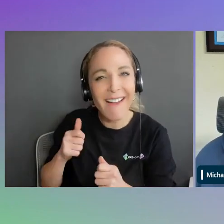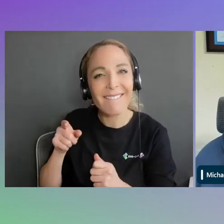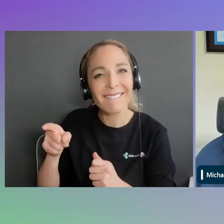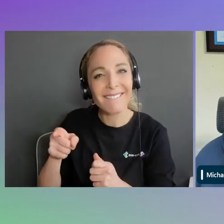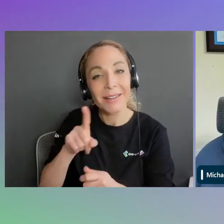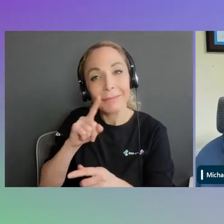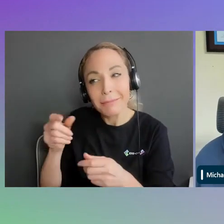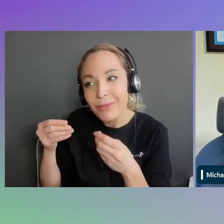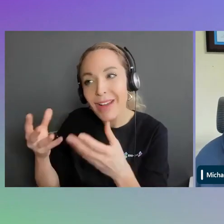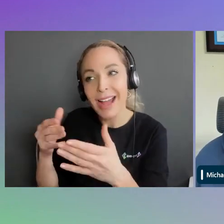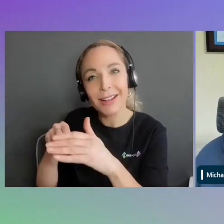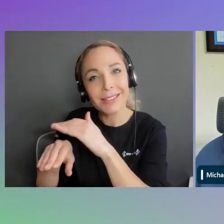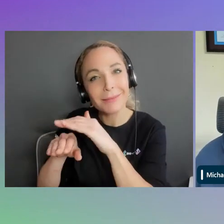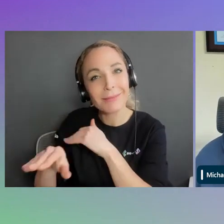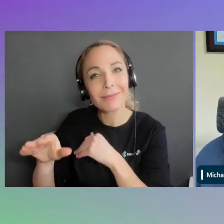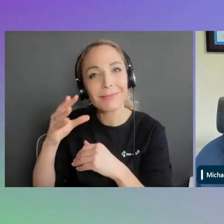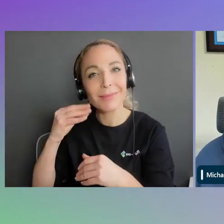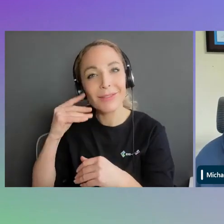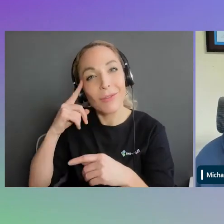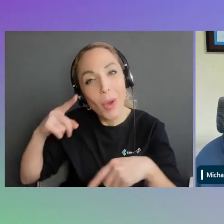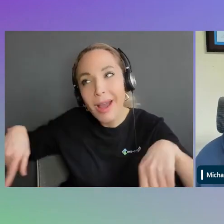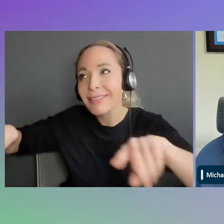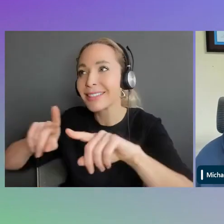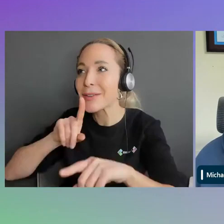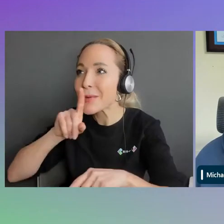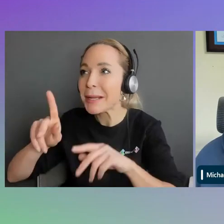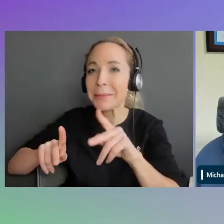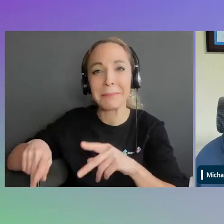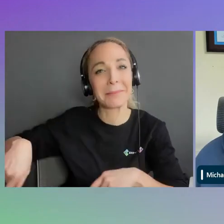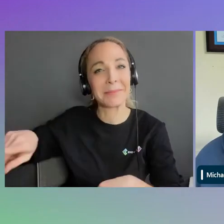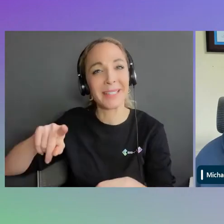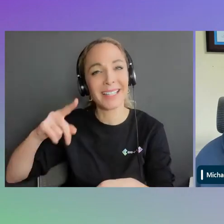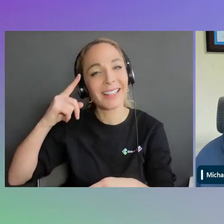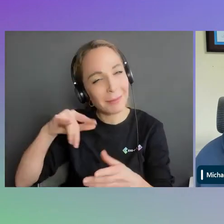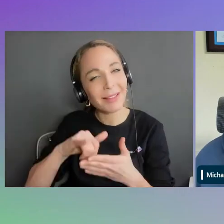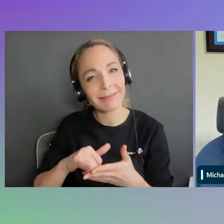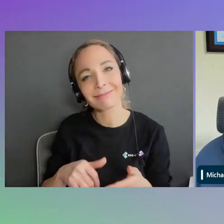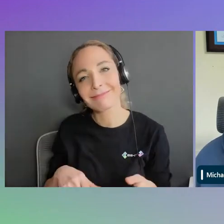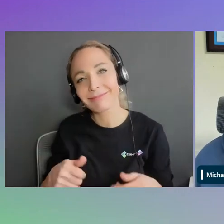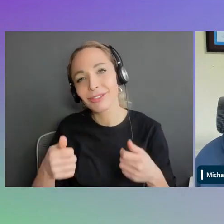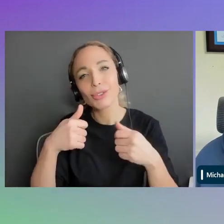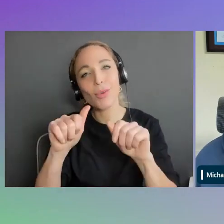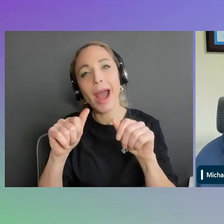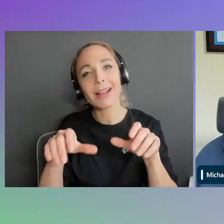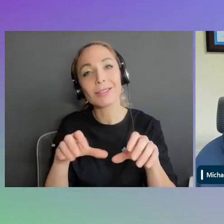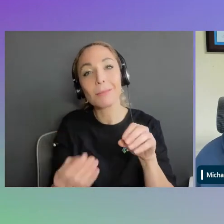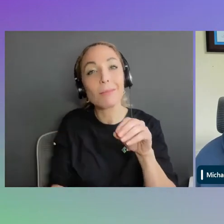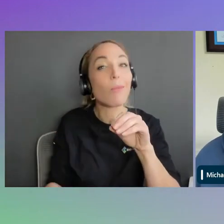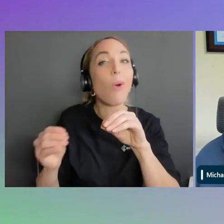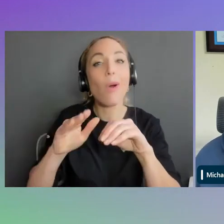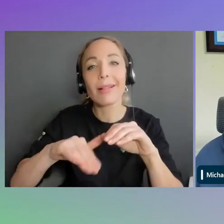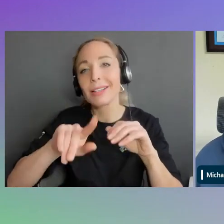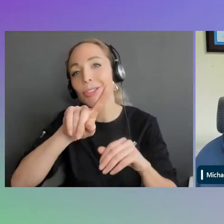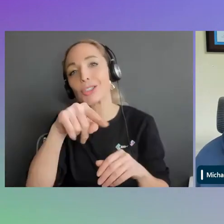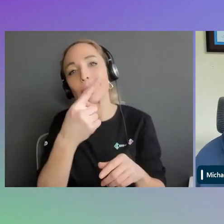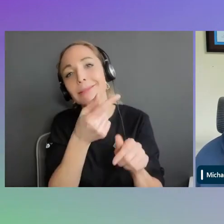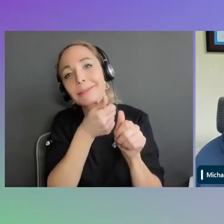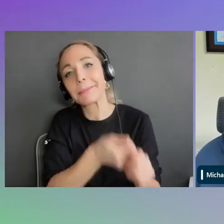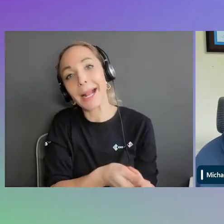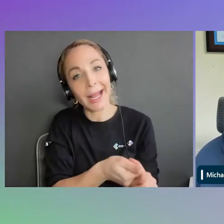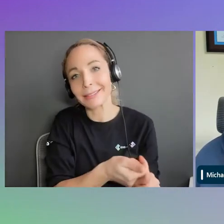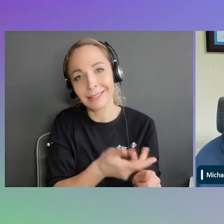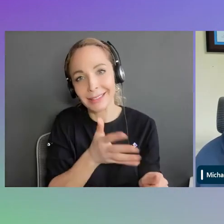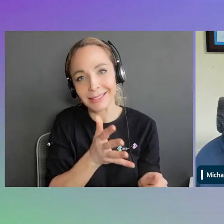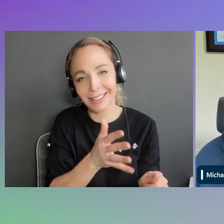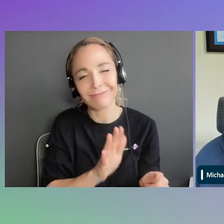for real people. Yeah, think about that and try to go beyond compliance. And I think that's so key.